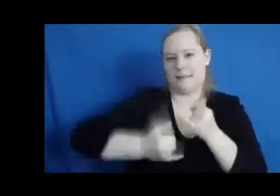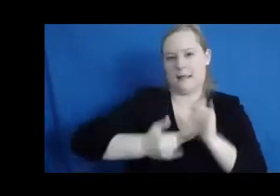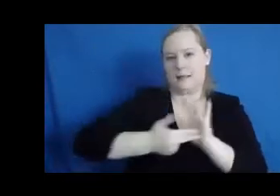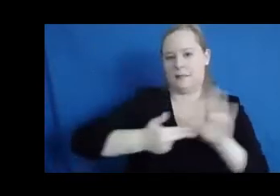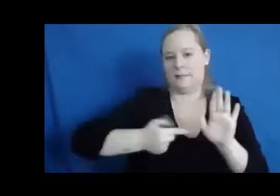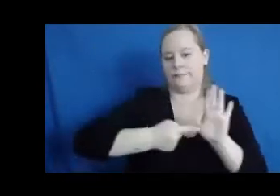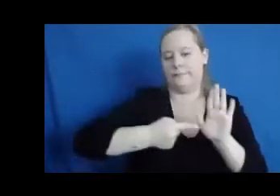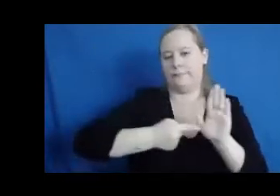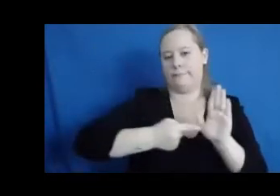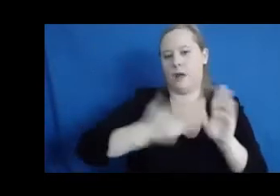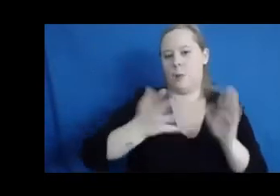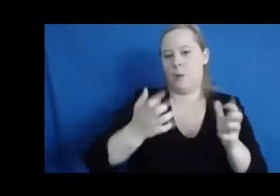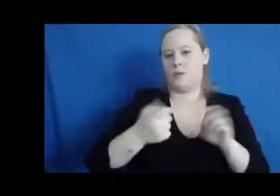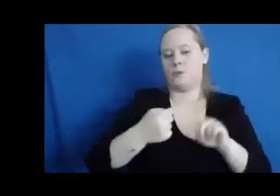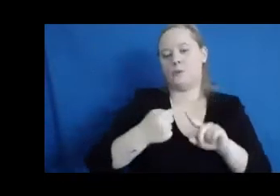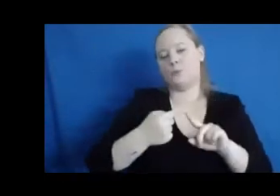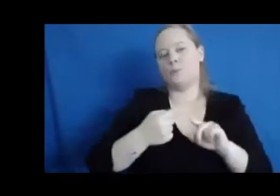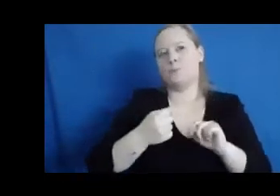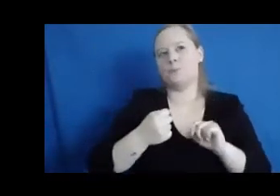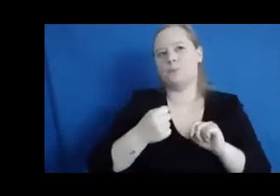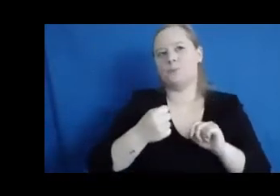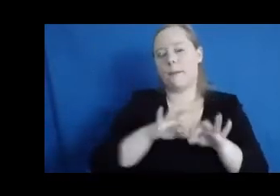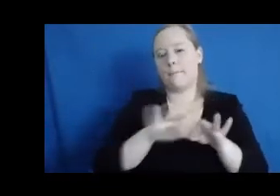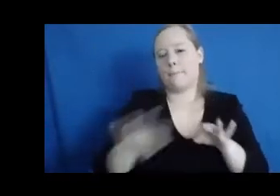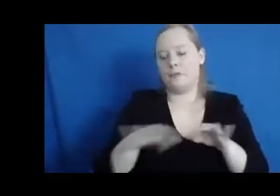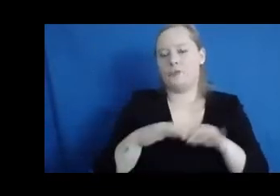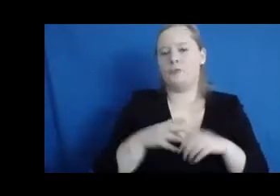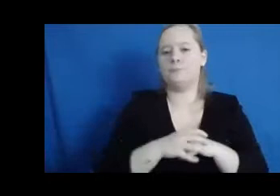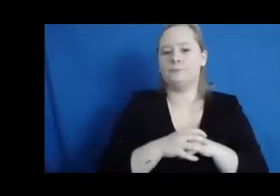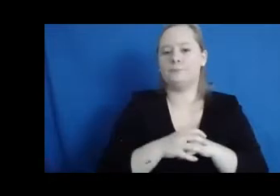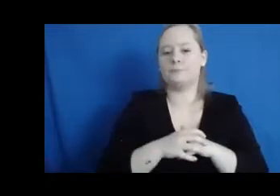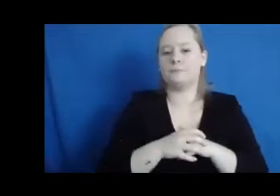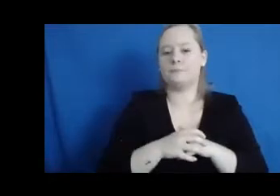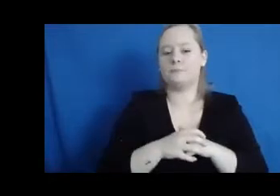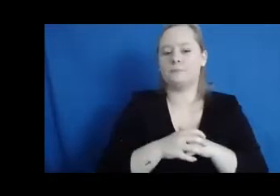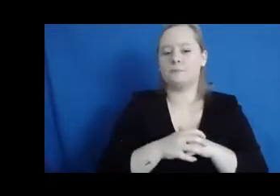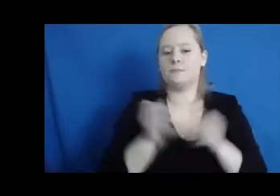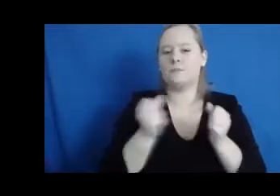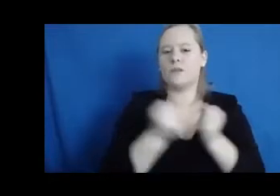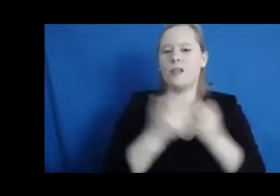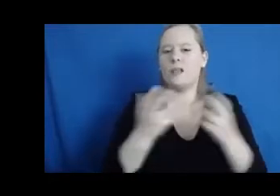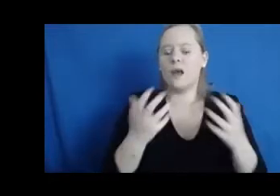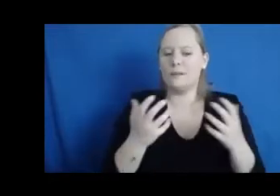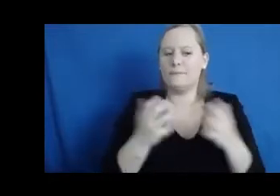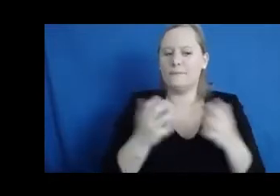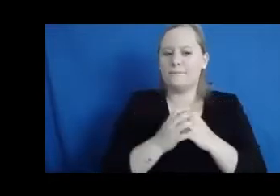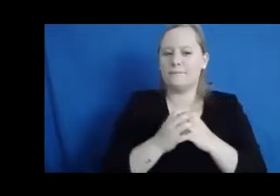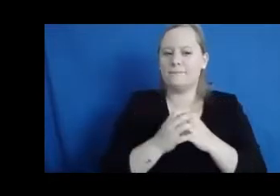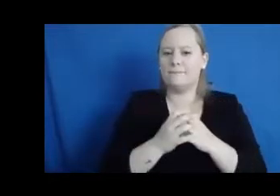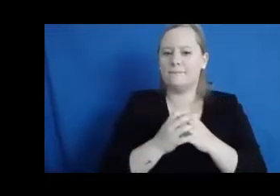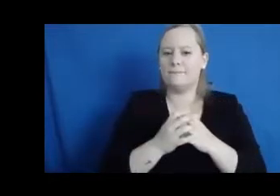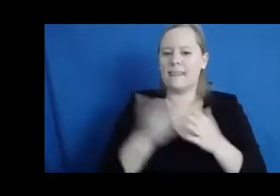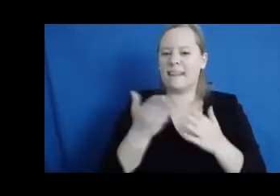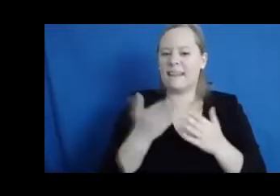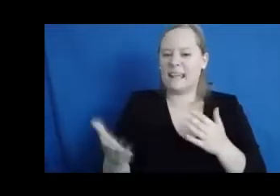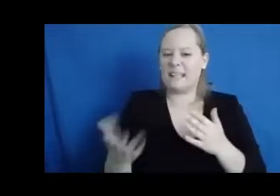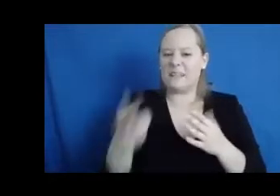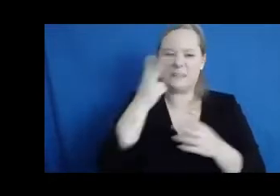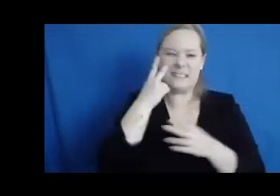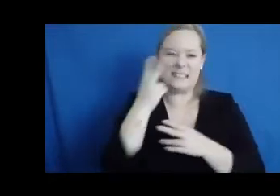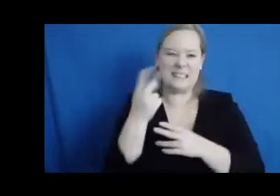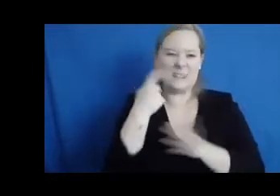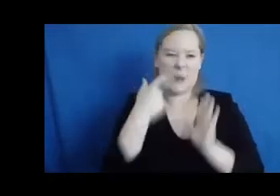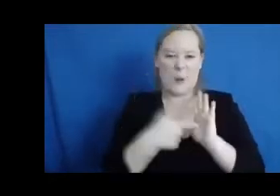wanted just to mention is that a lot of the conditions that we're seeing basically